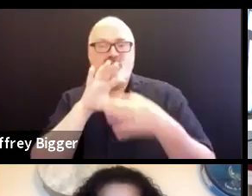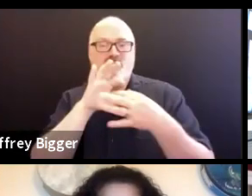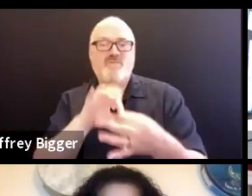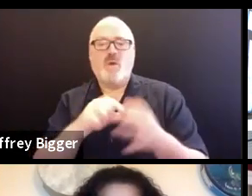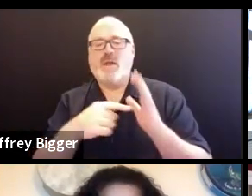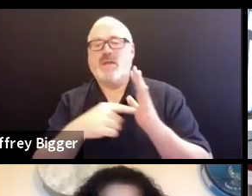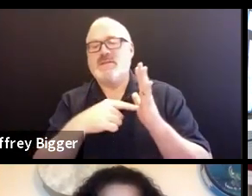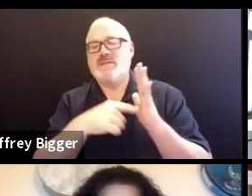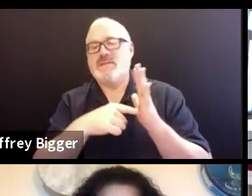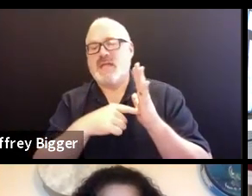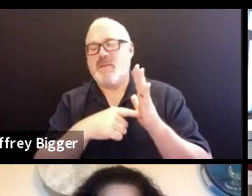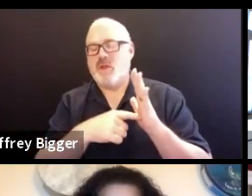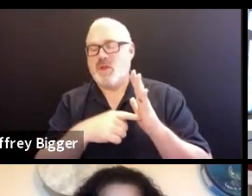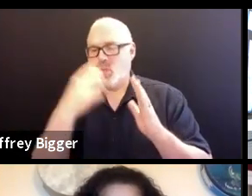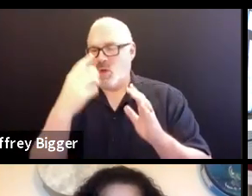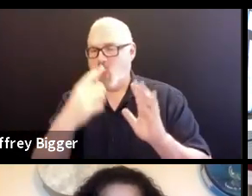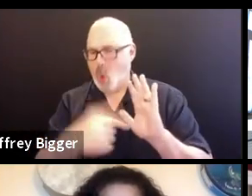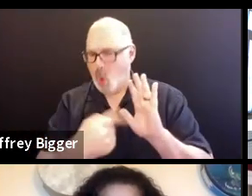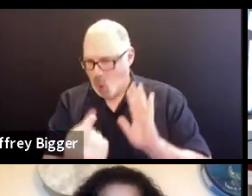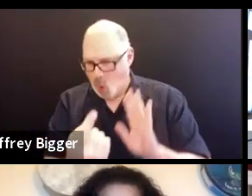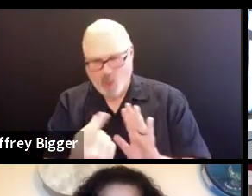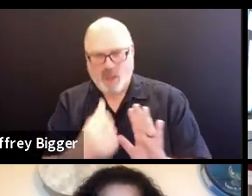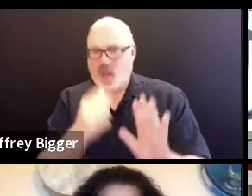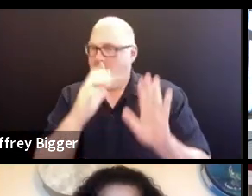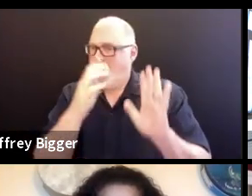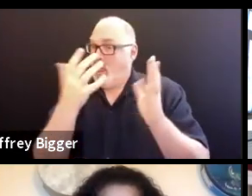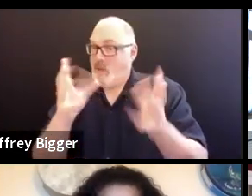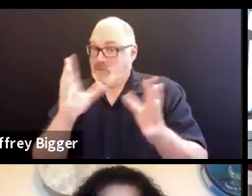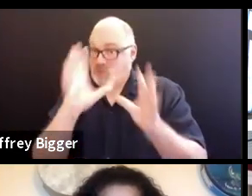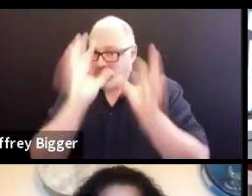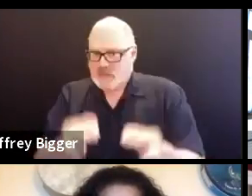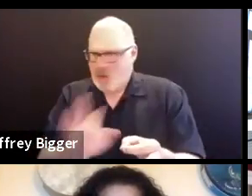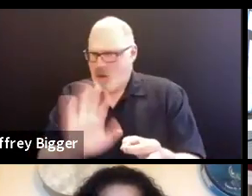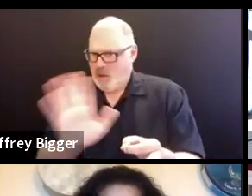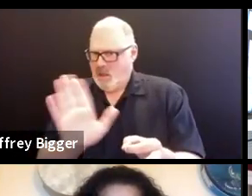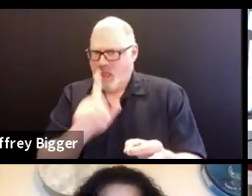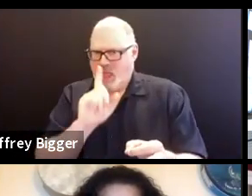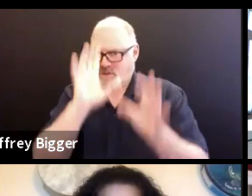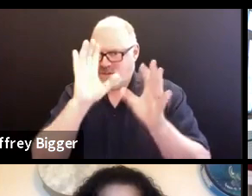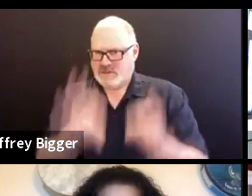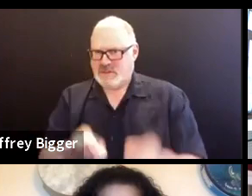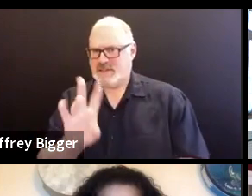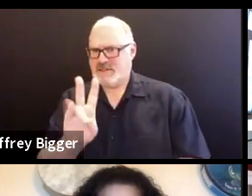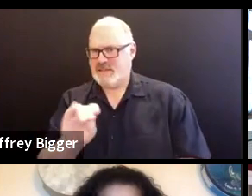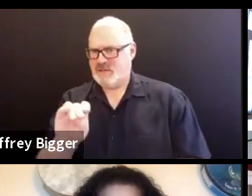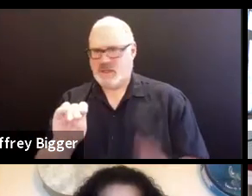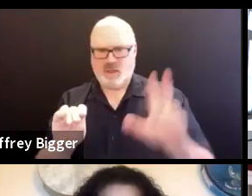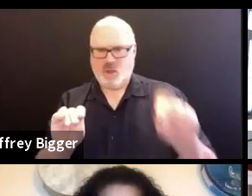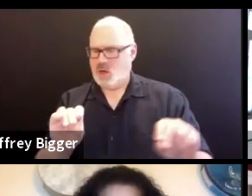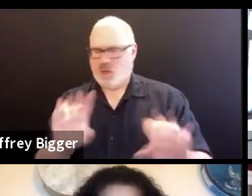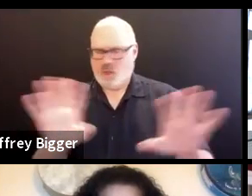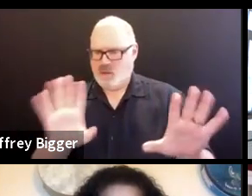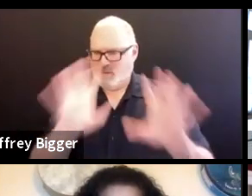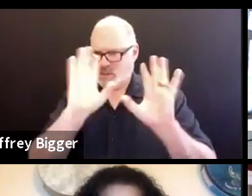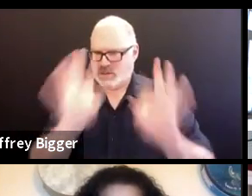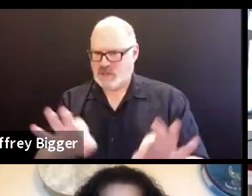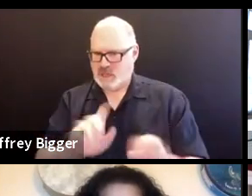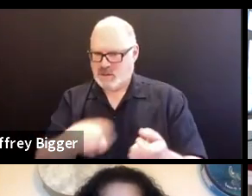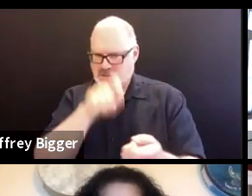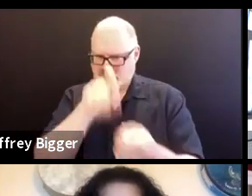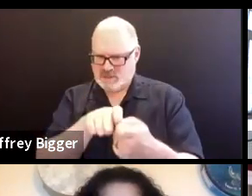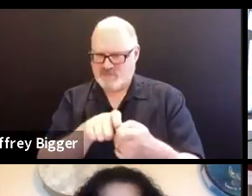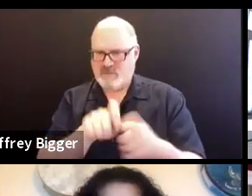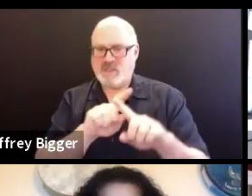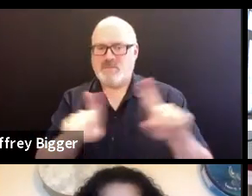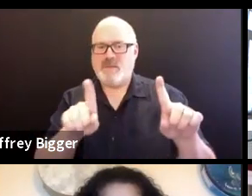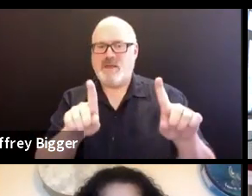example purposes only. We have not absolutely decided that it will be 70% personnel and 30% non-personnel, but given the